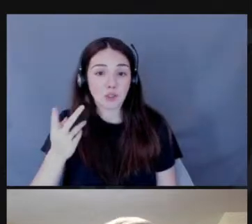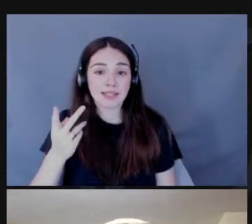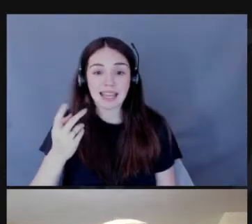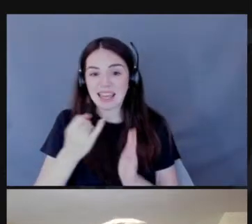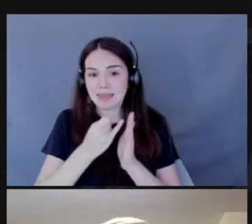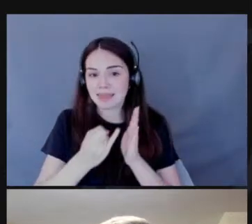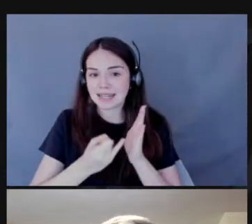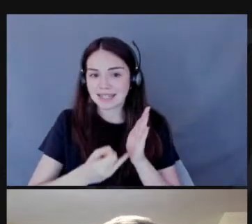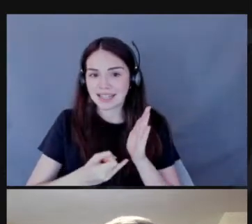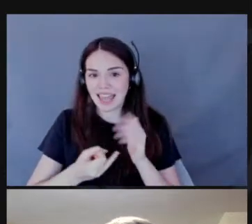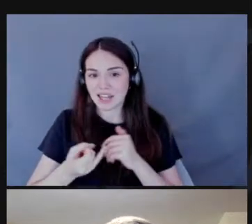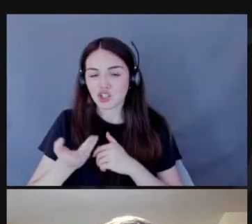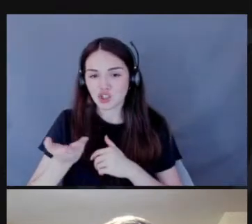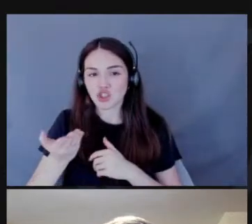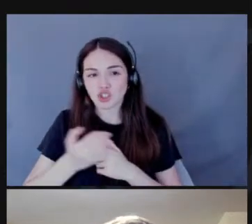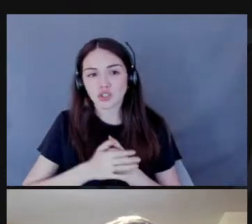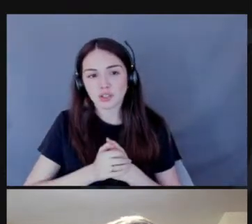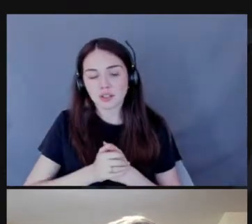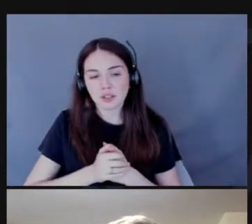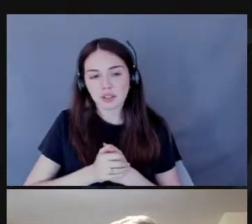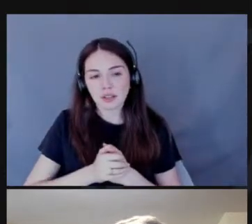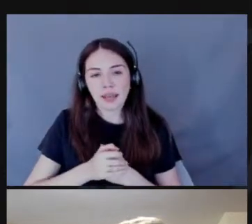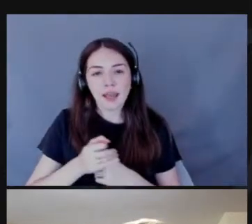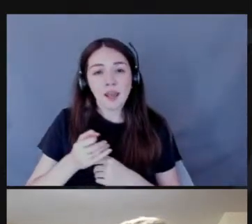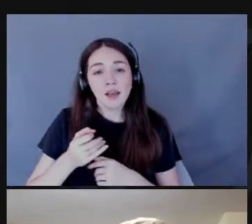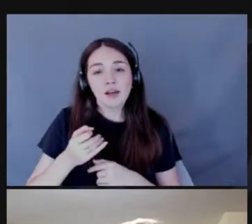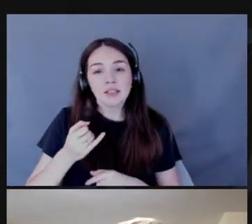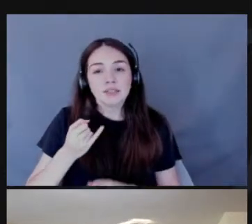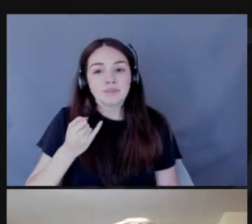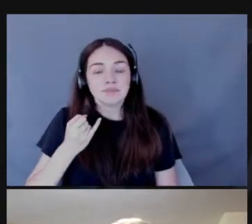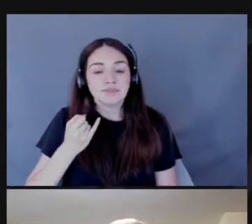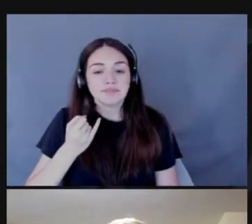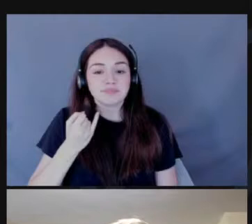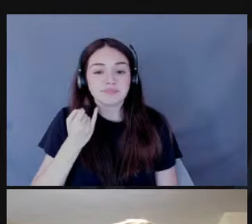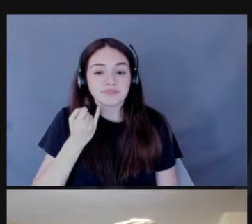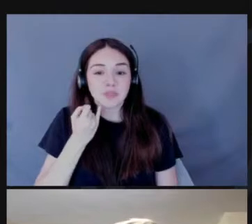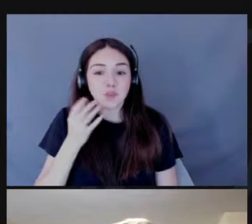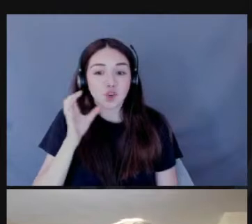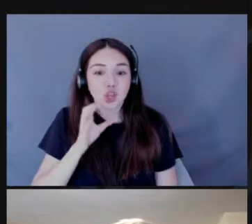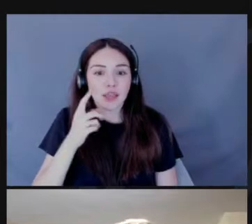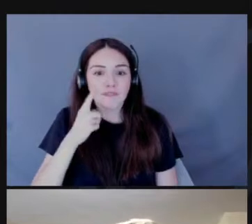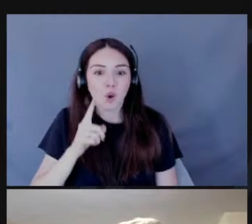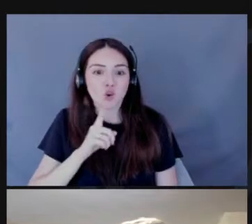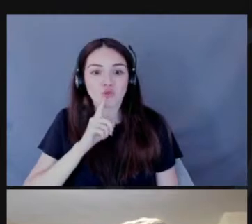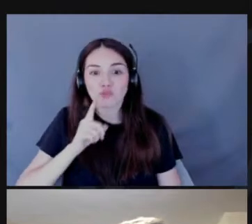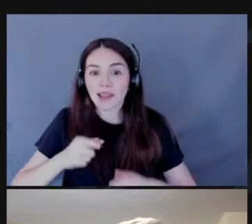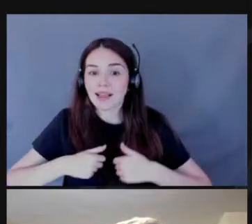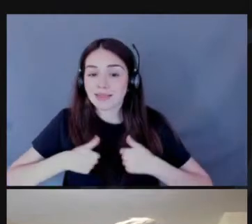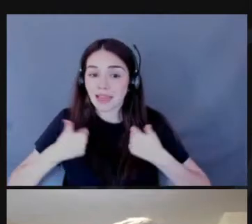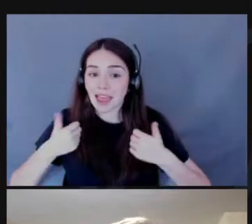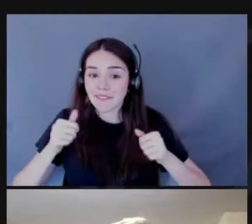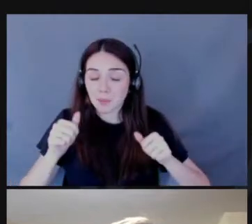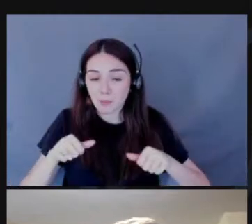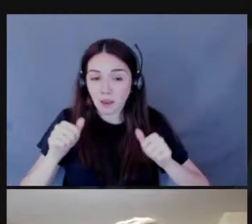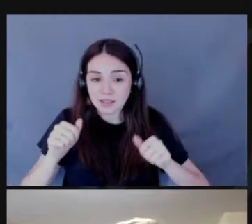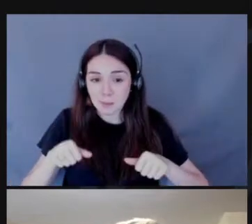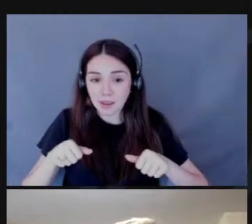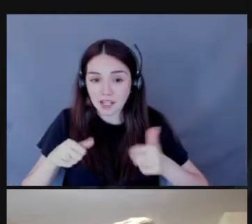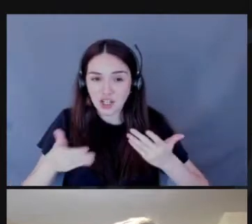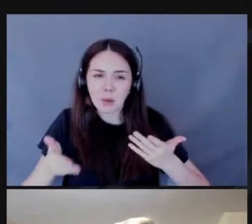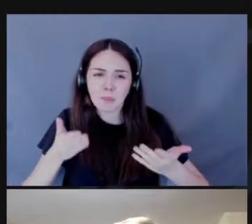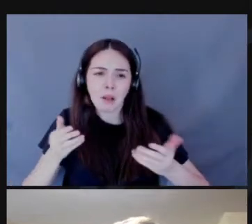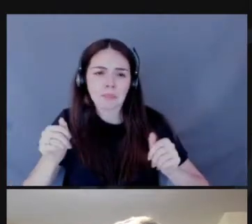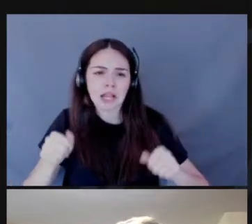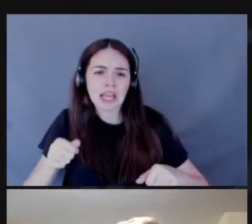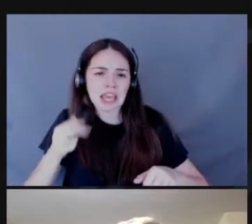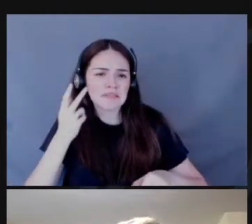still, if you're going to look for a real life possibility, you can probably see a manatee in